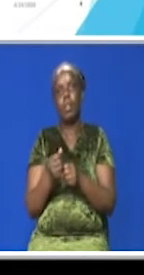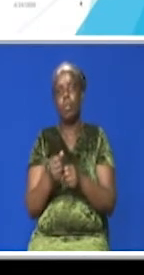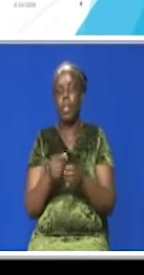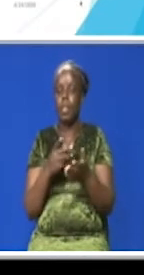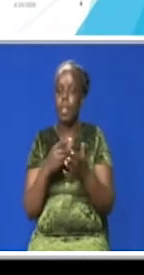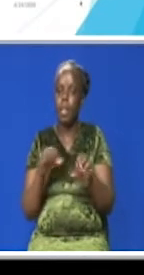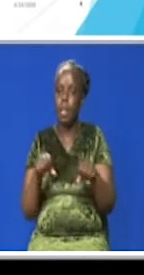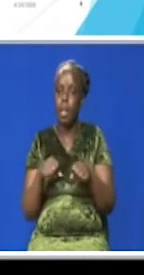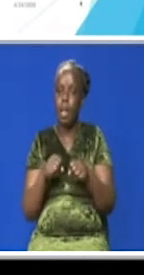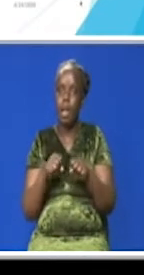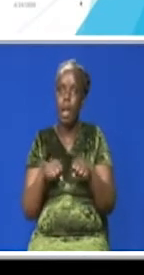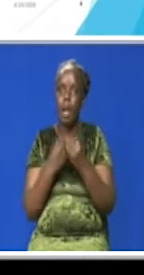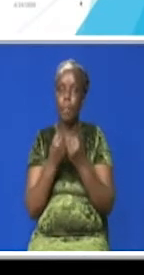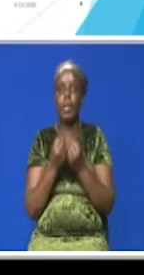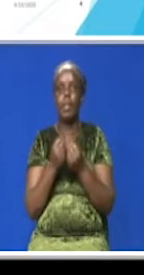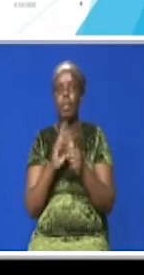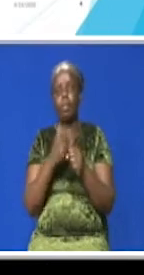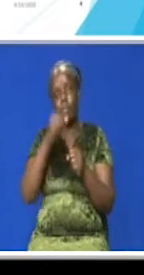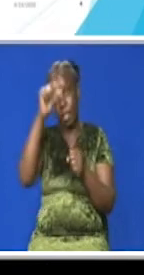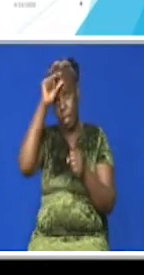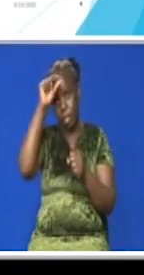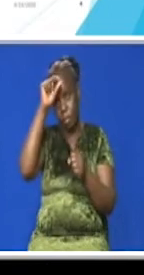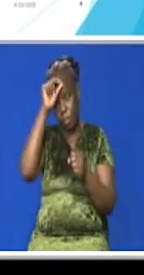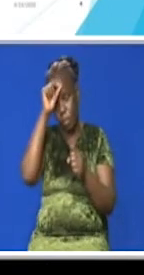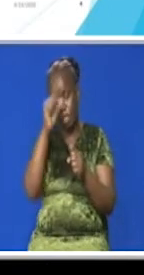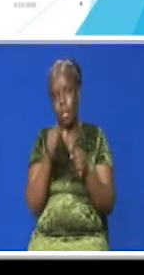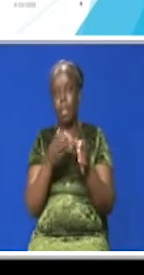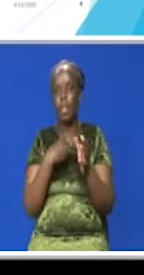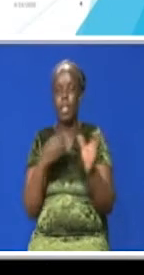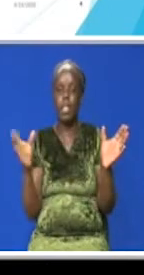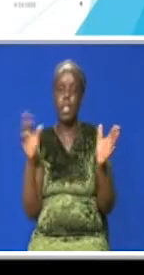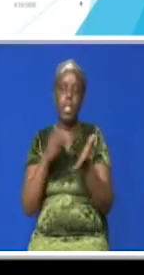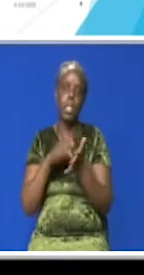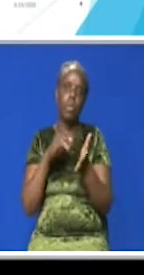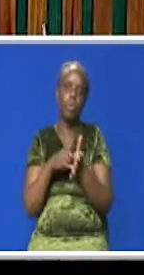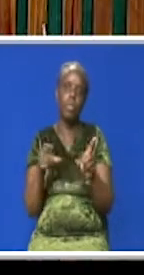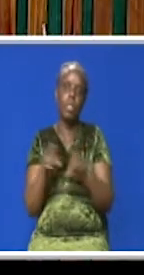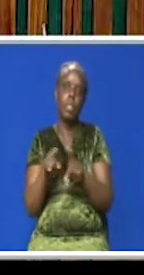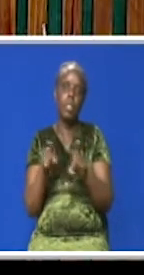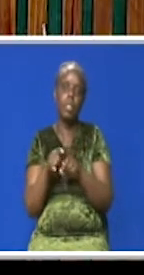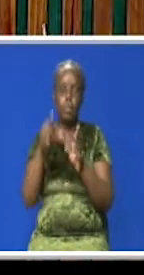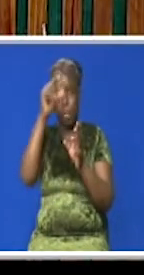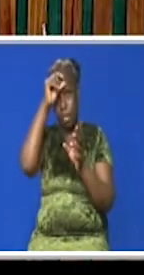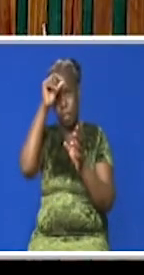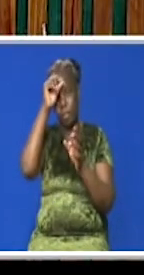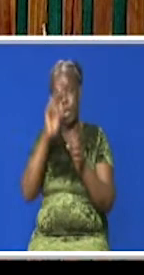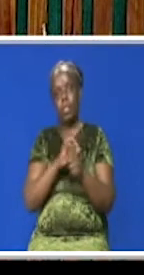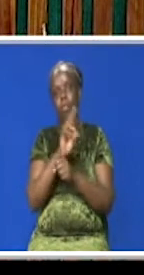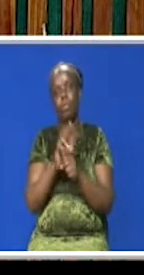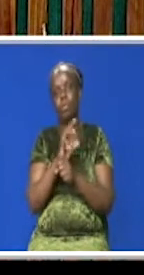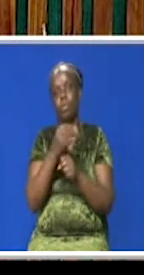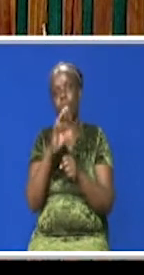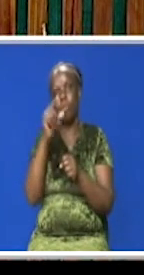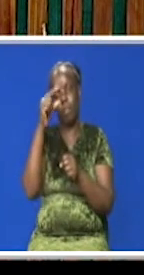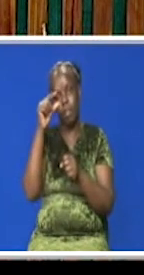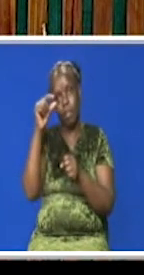by the government. Therefore, they constitute the government expenditure. Let us look at